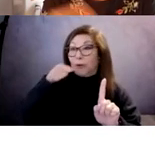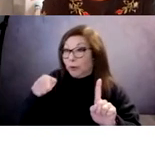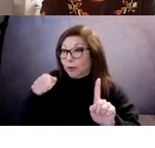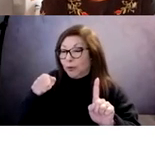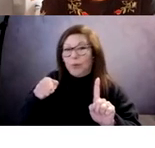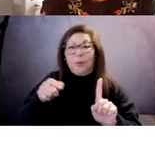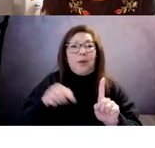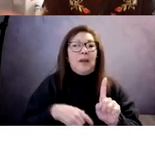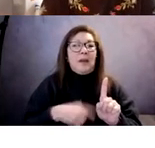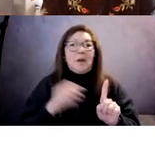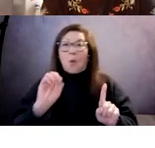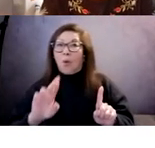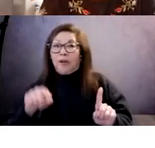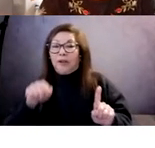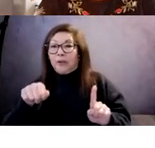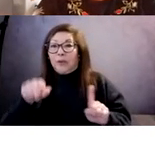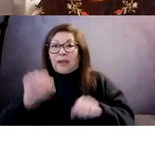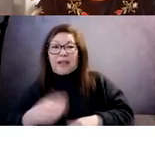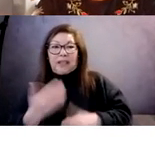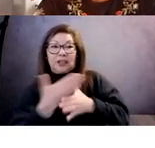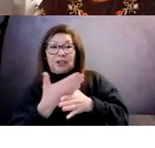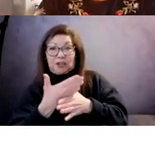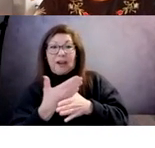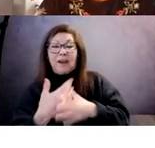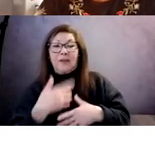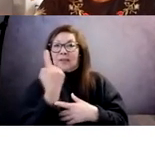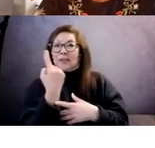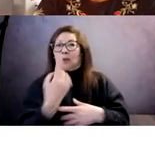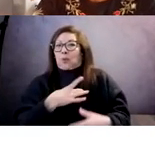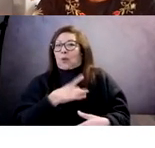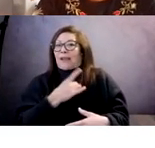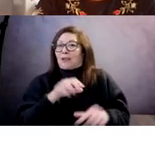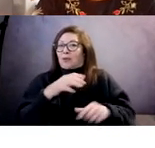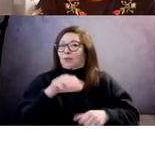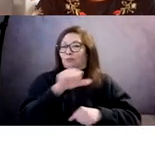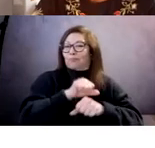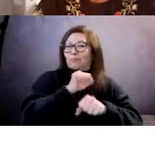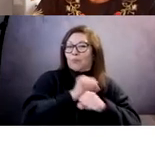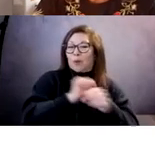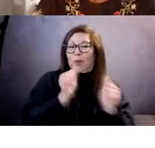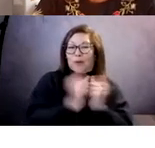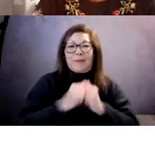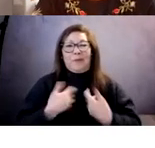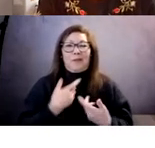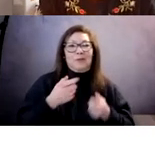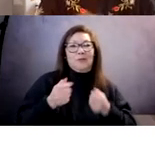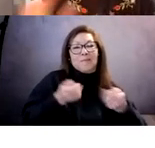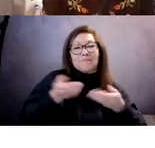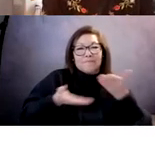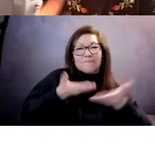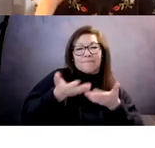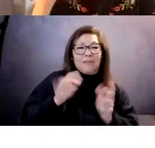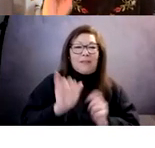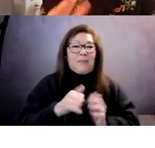obviously, well, you can share with us somebody you would like to work with, and we can try to facilitate that. And then